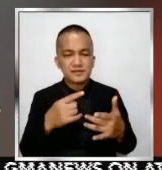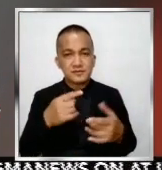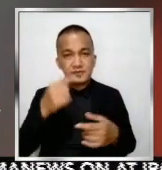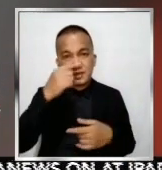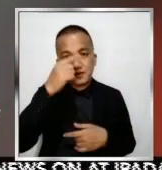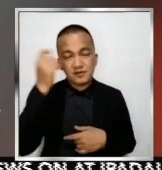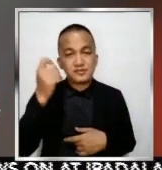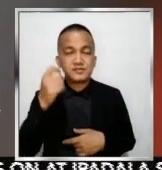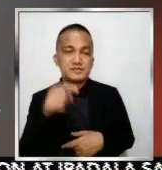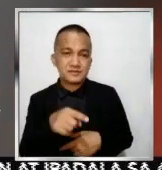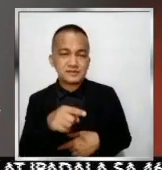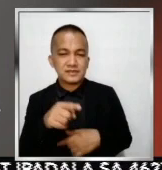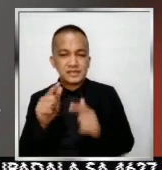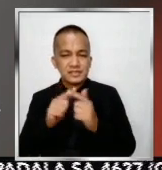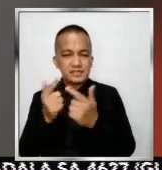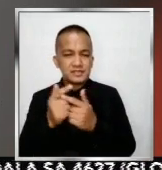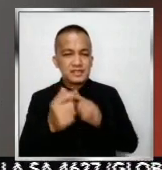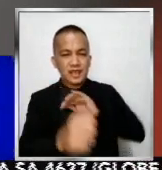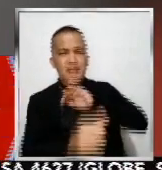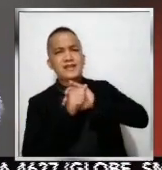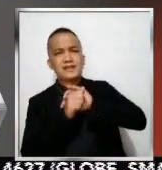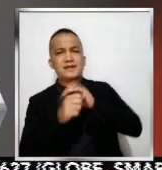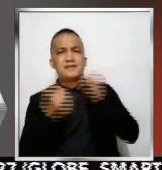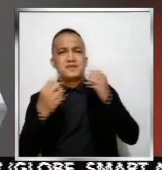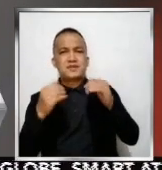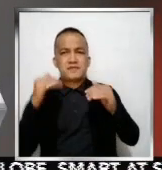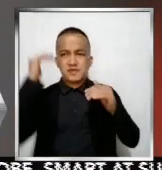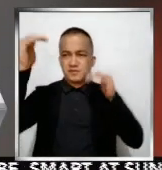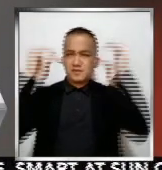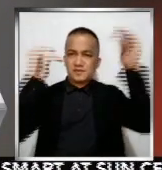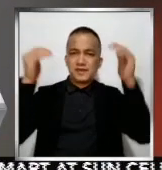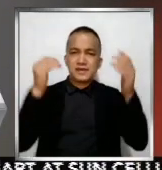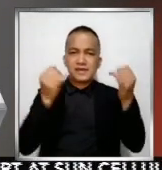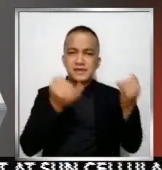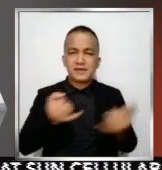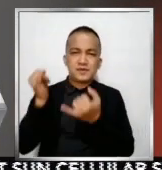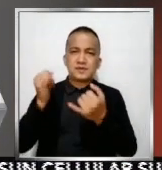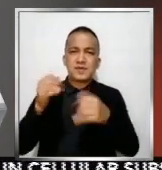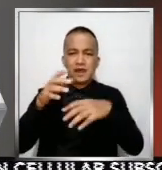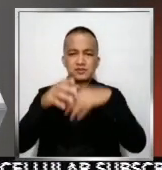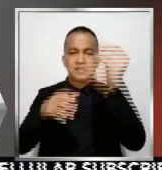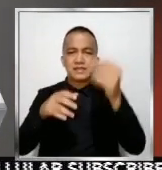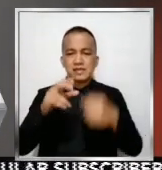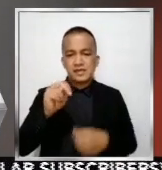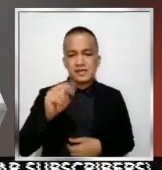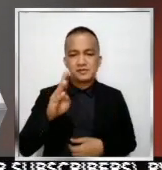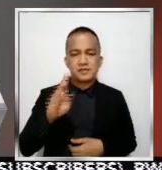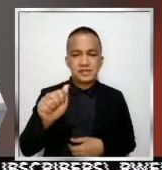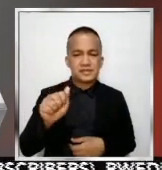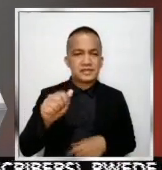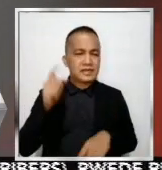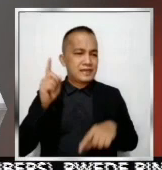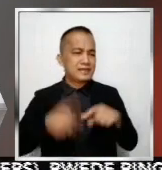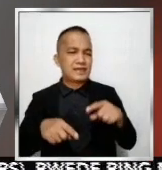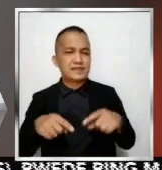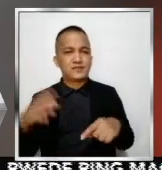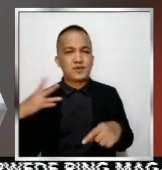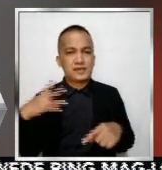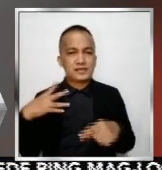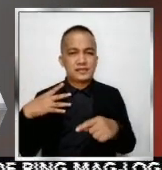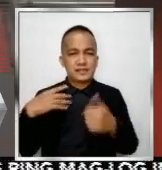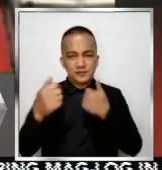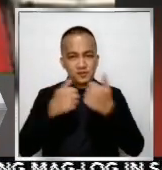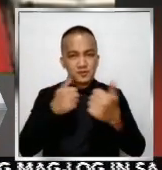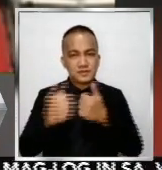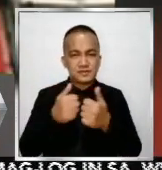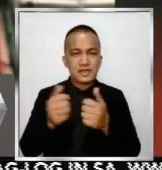the league attracts a lot of big name imports outside of the NBA, and I can't wait to compete against former NBA